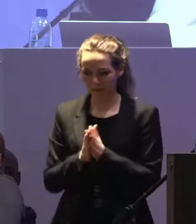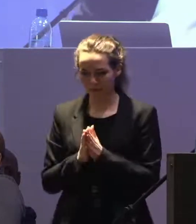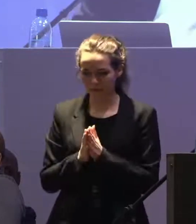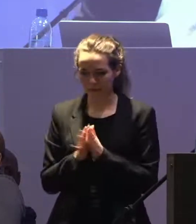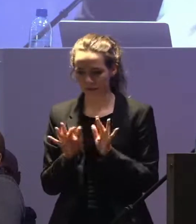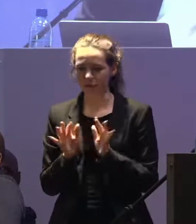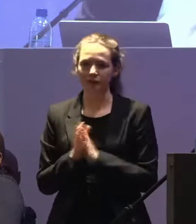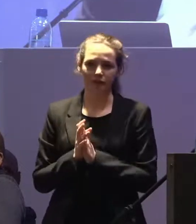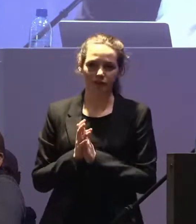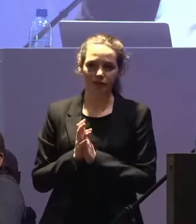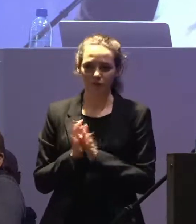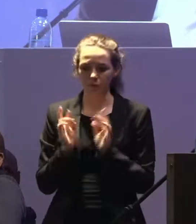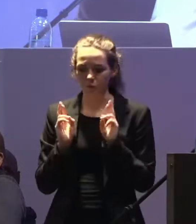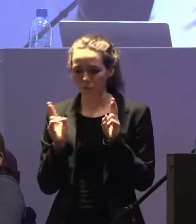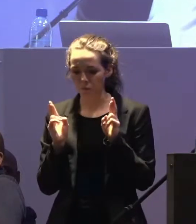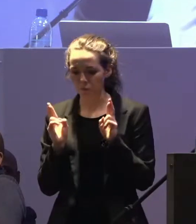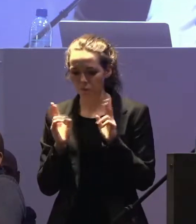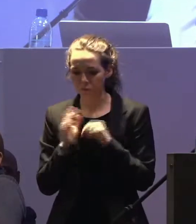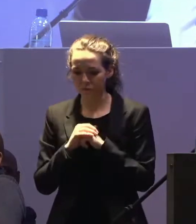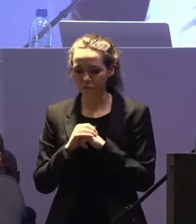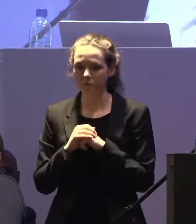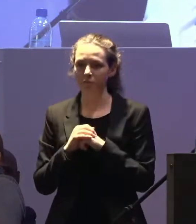and hopefully